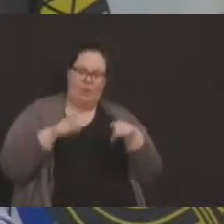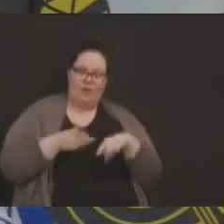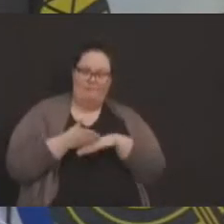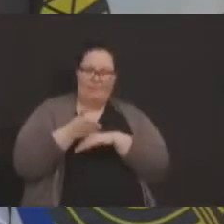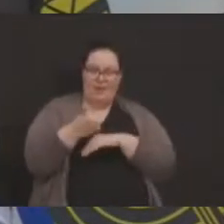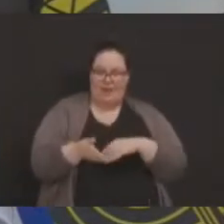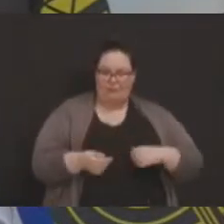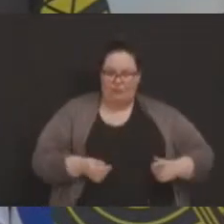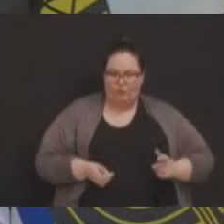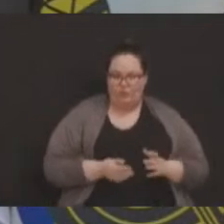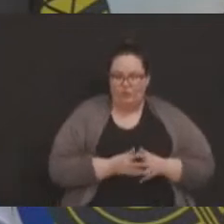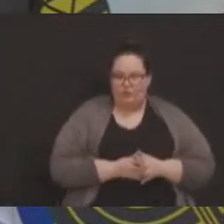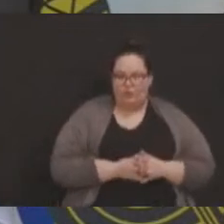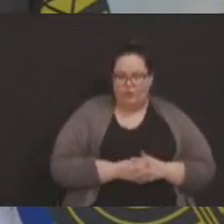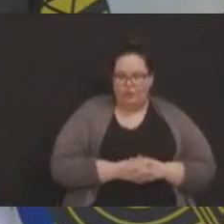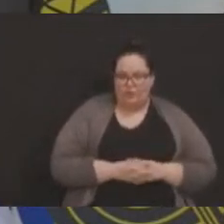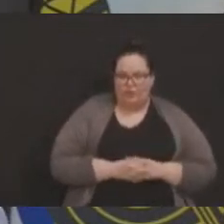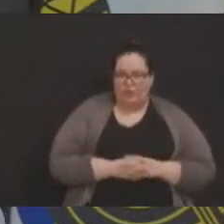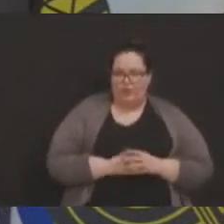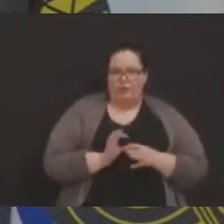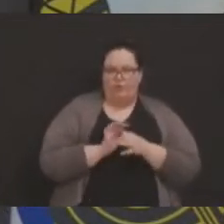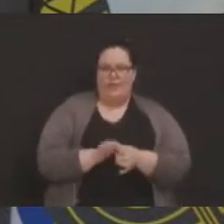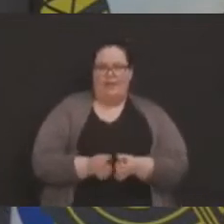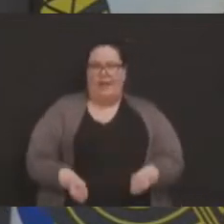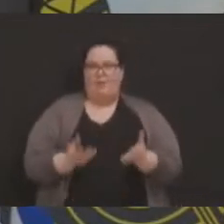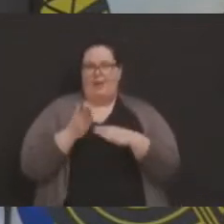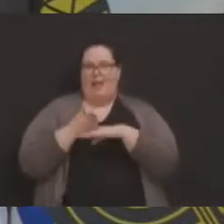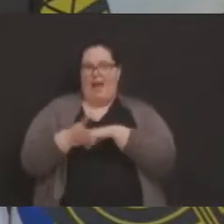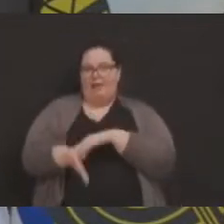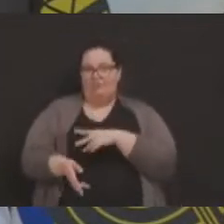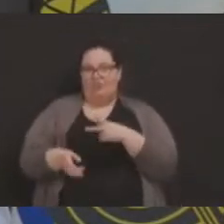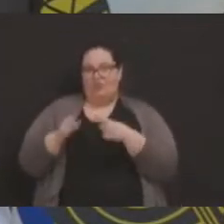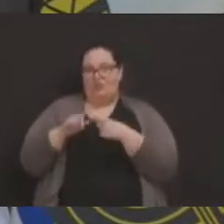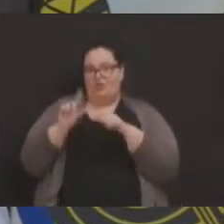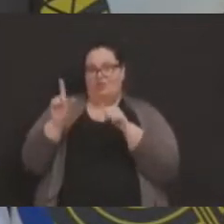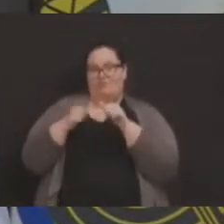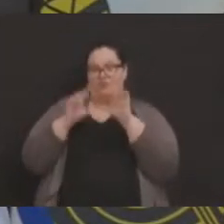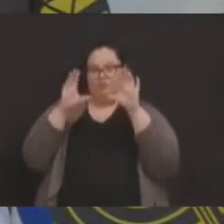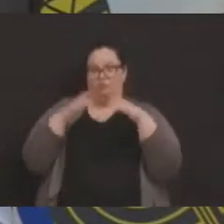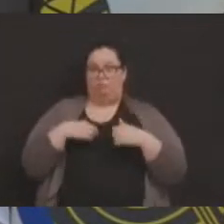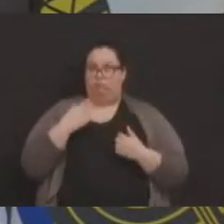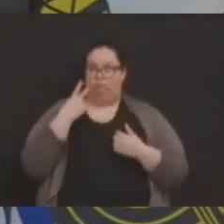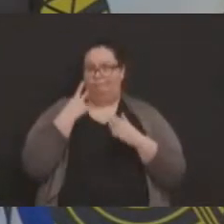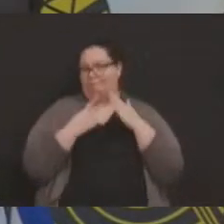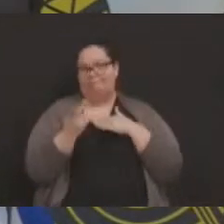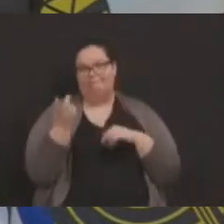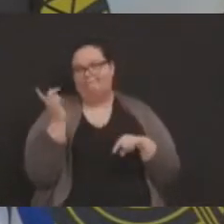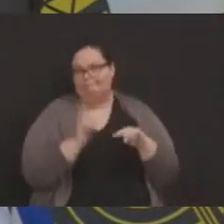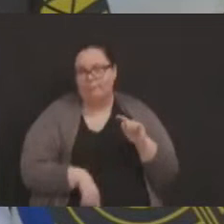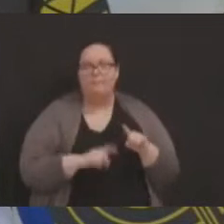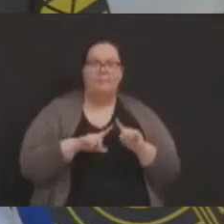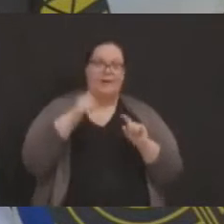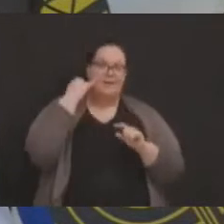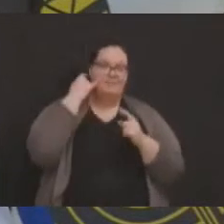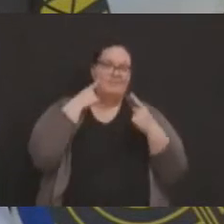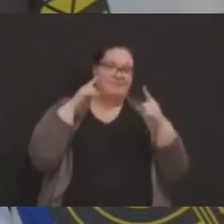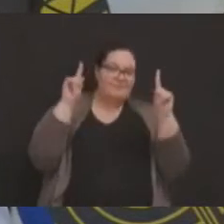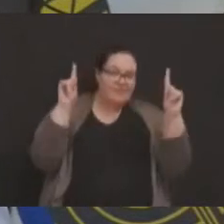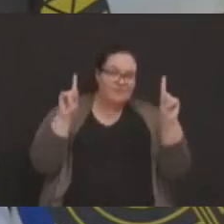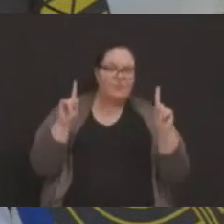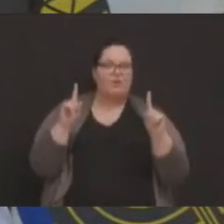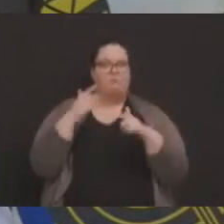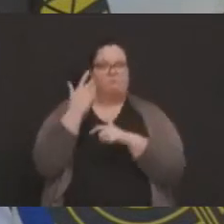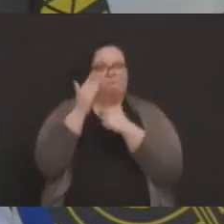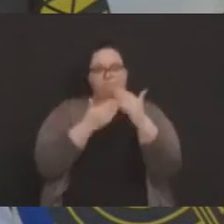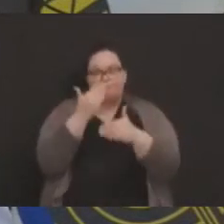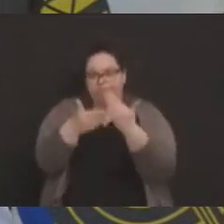if everything goes exactly how we would hope, then we'll have another priority group vaccinated between April and June, and then the rest of the population will be vaccinated